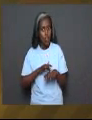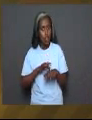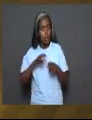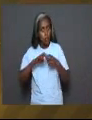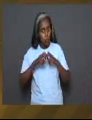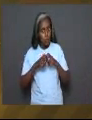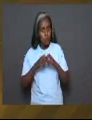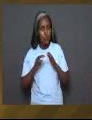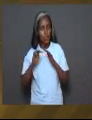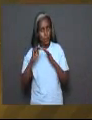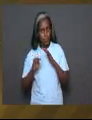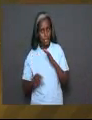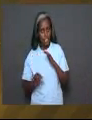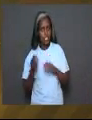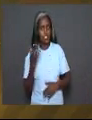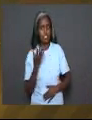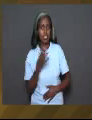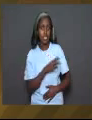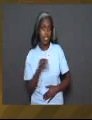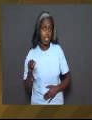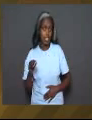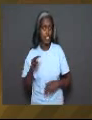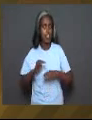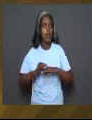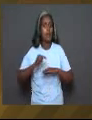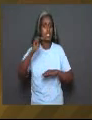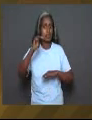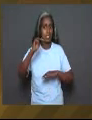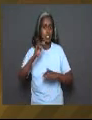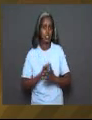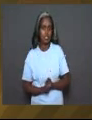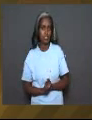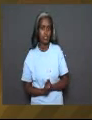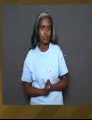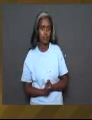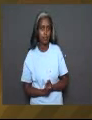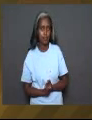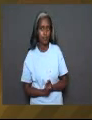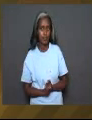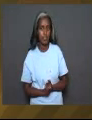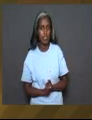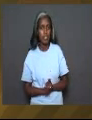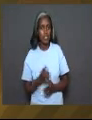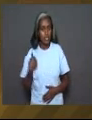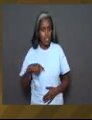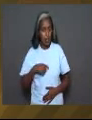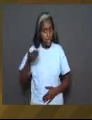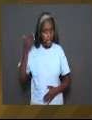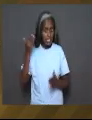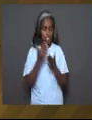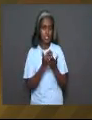of minimization and maximization. In our last